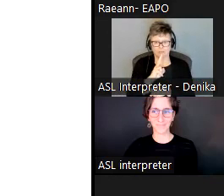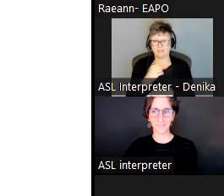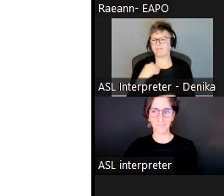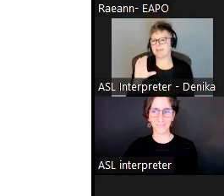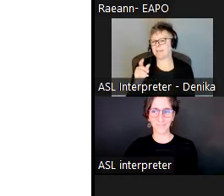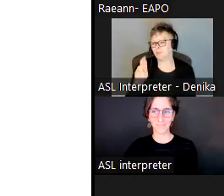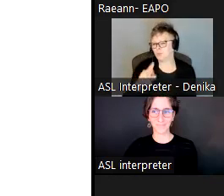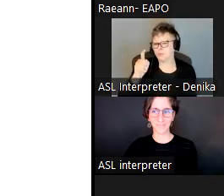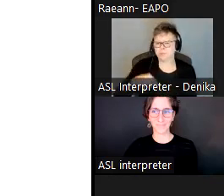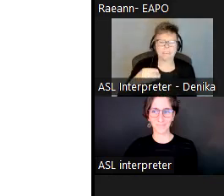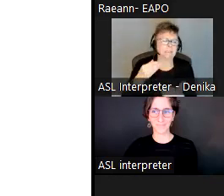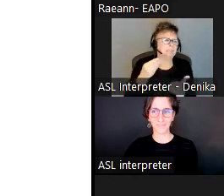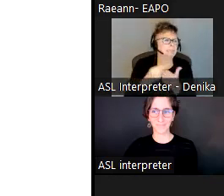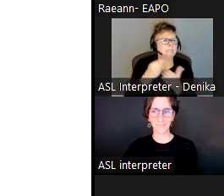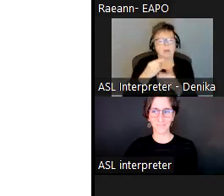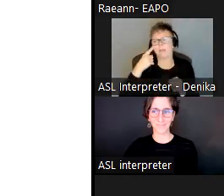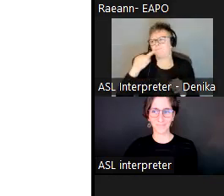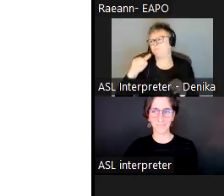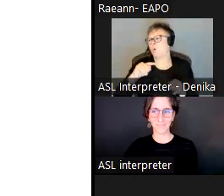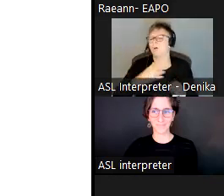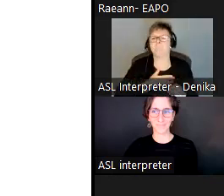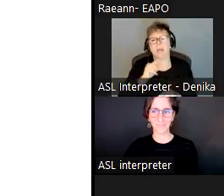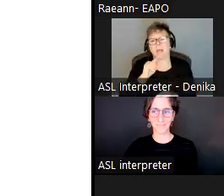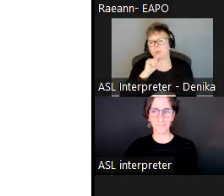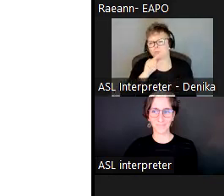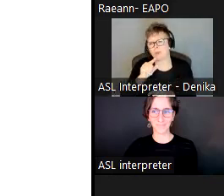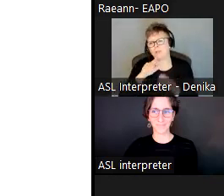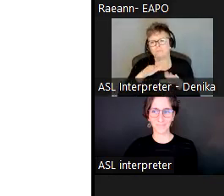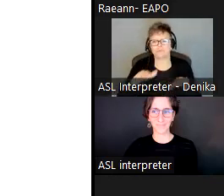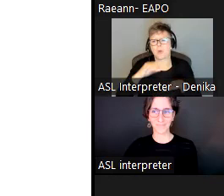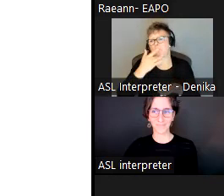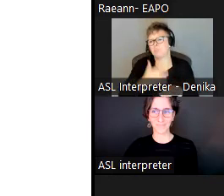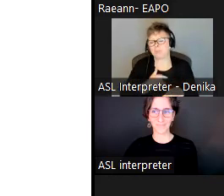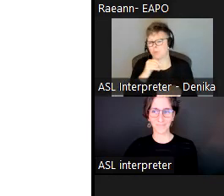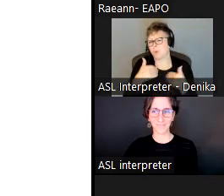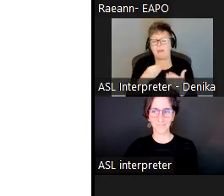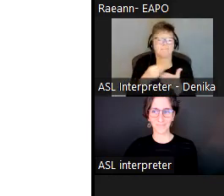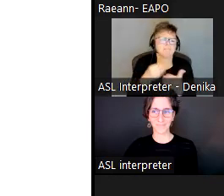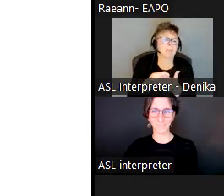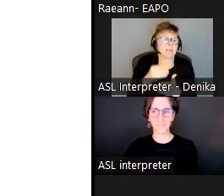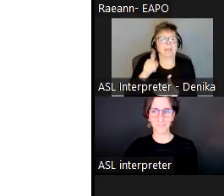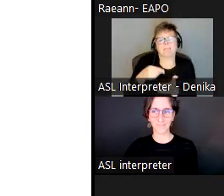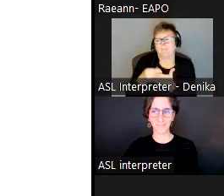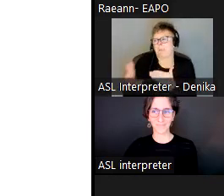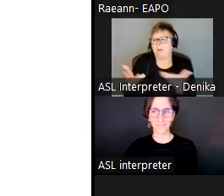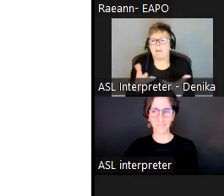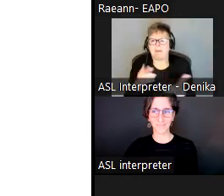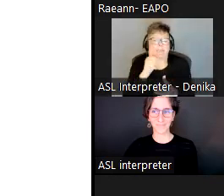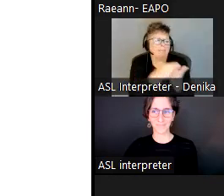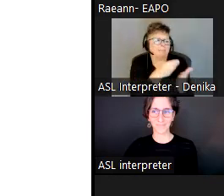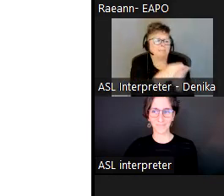bills for their grandchild's birthday present. So this was also said earlier.